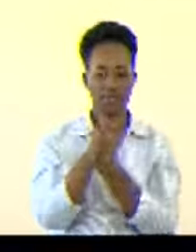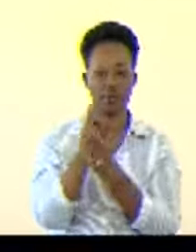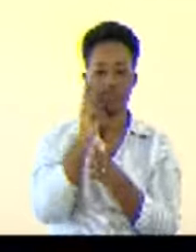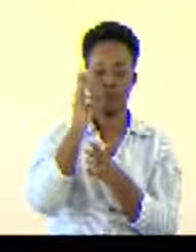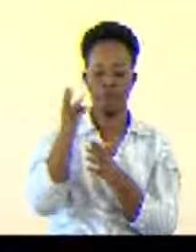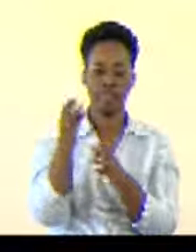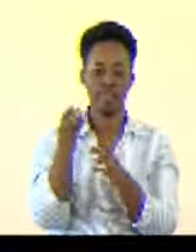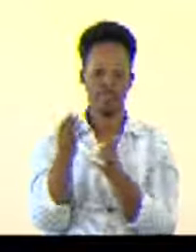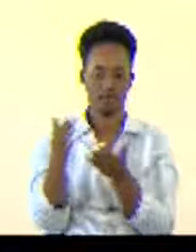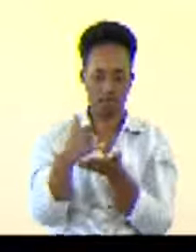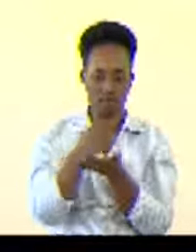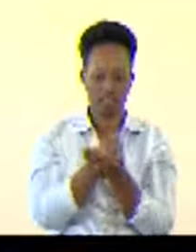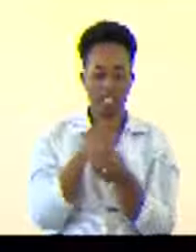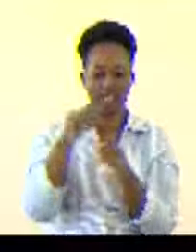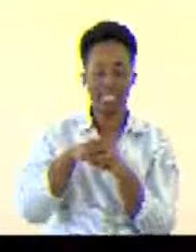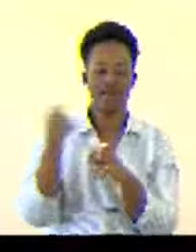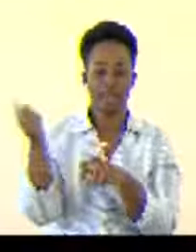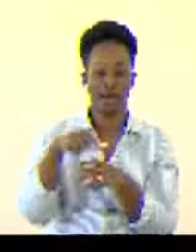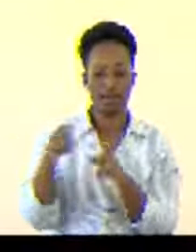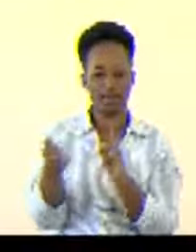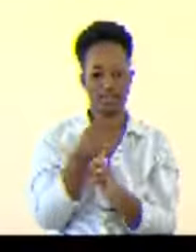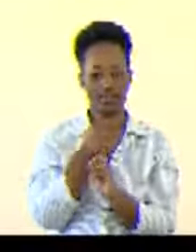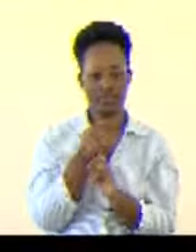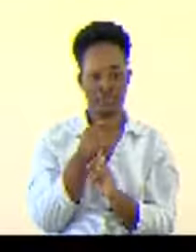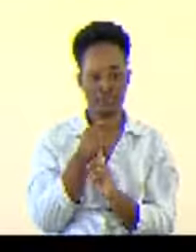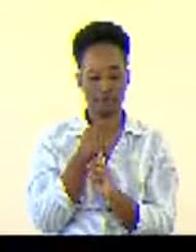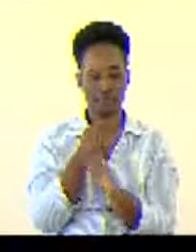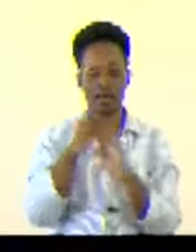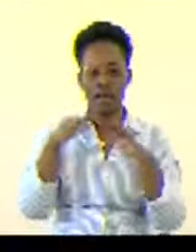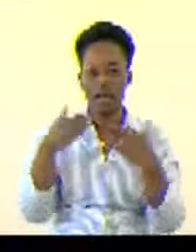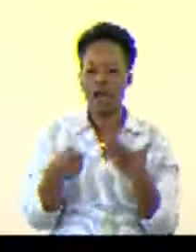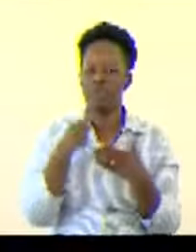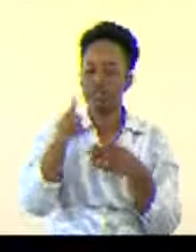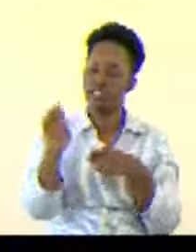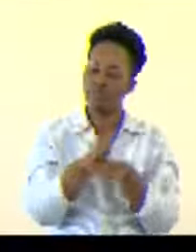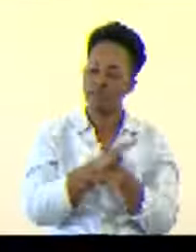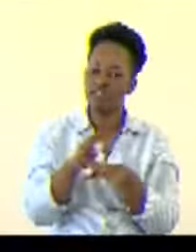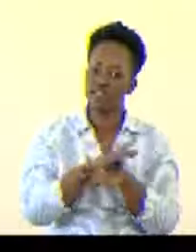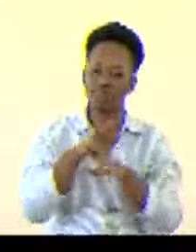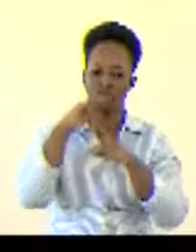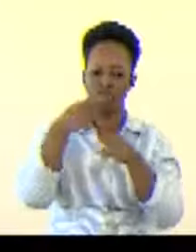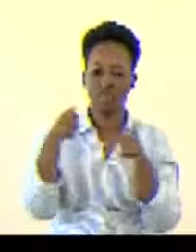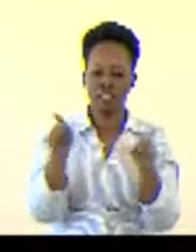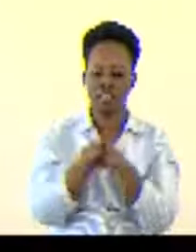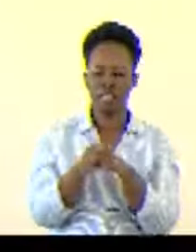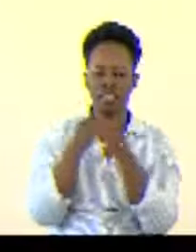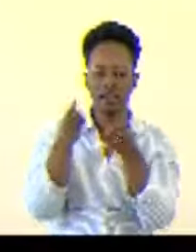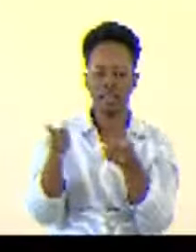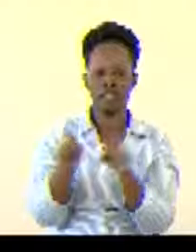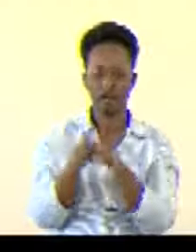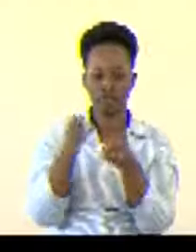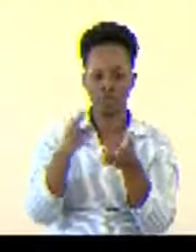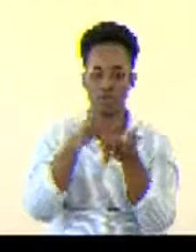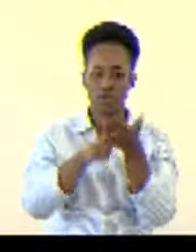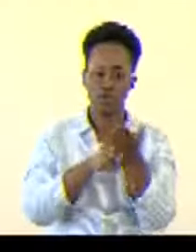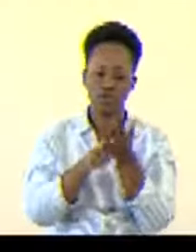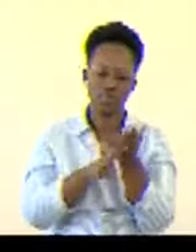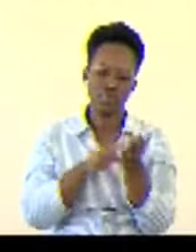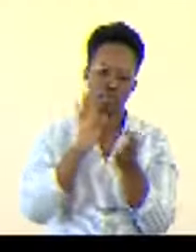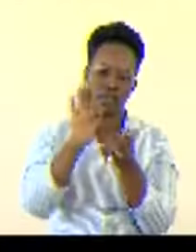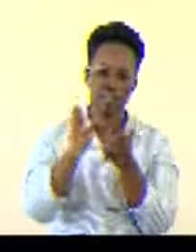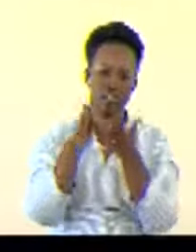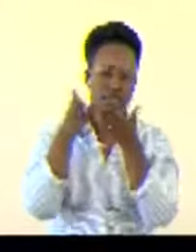income or income received in advance. How does the business respond to such a current liabilities? Using its current